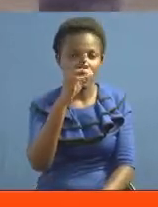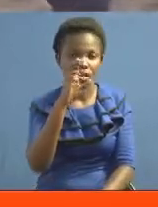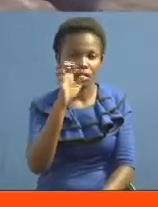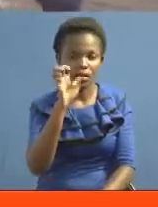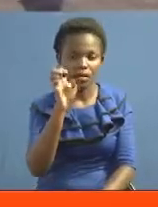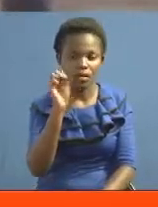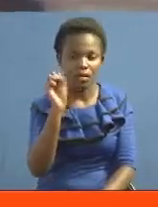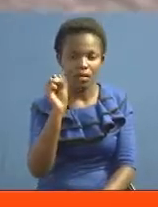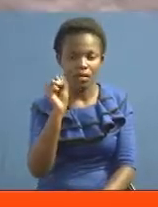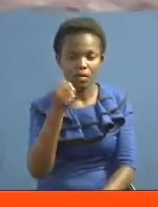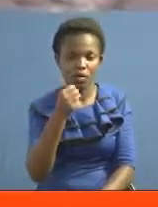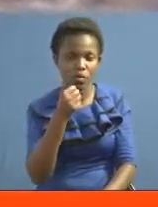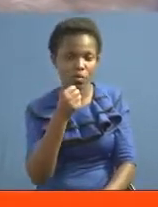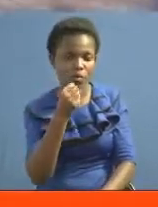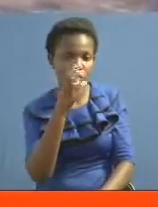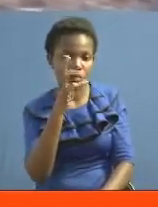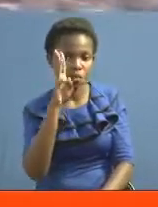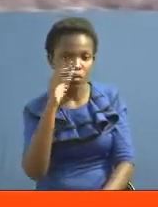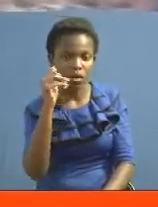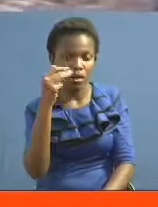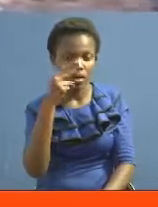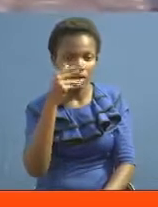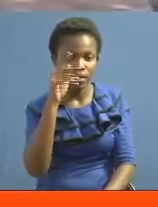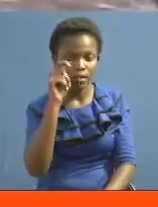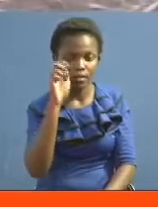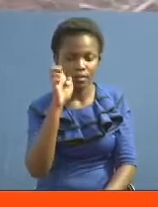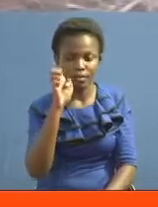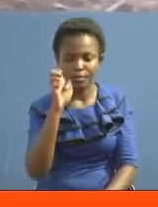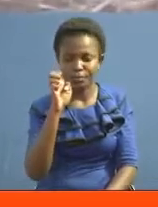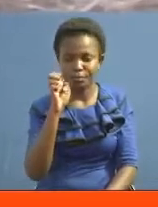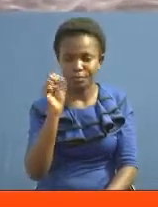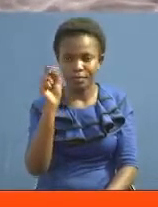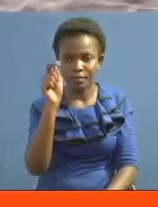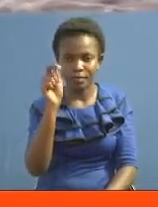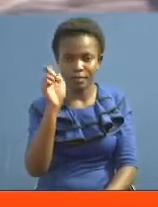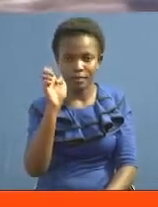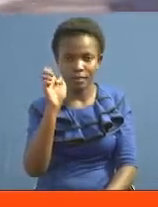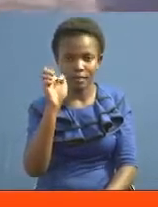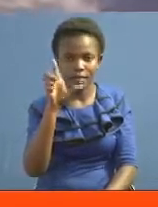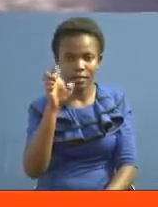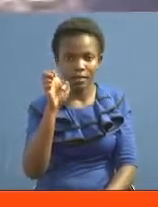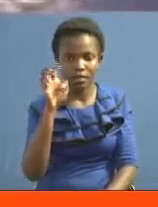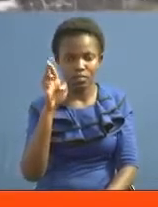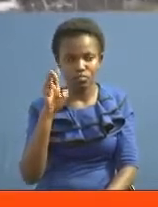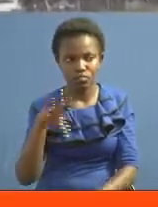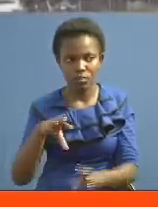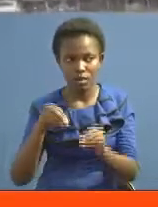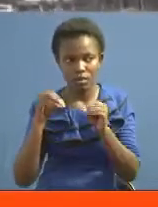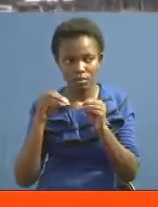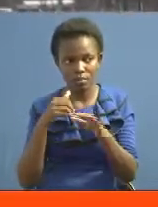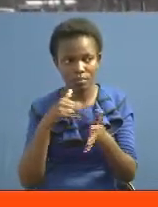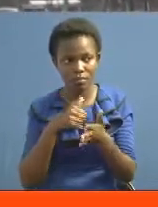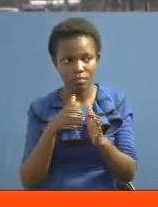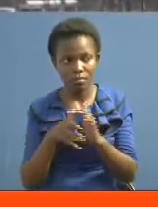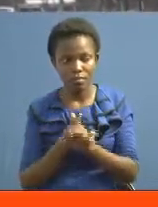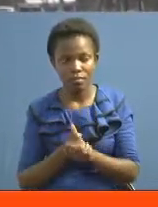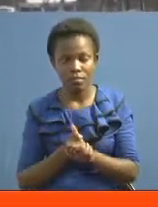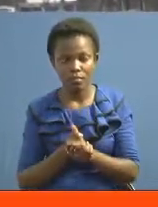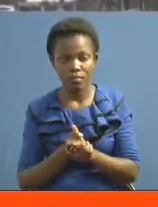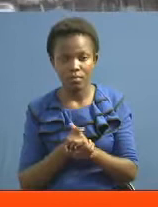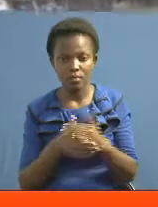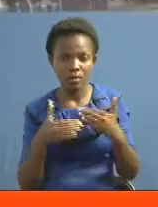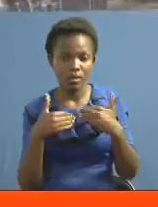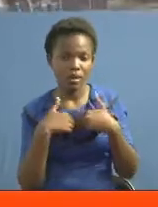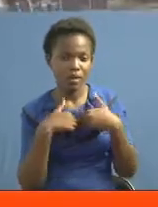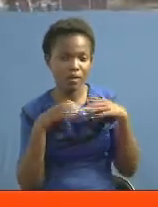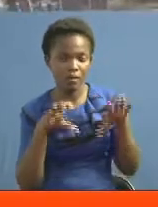settler that they worked for before independence, but some people were keen to grab part of it. We have been